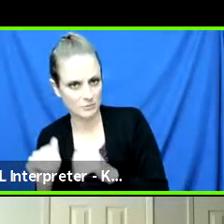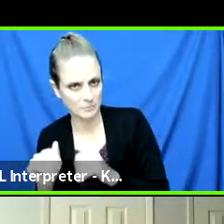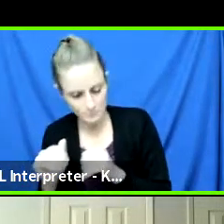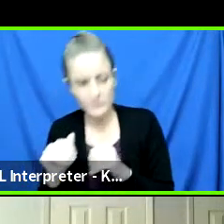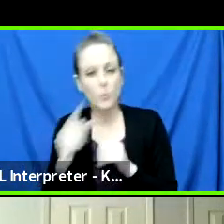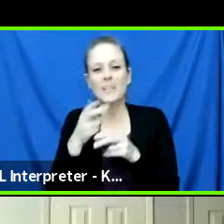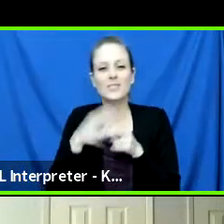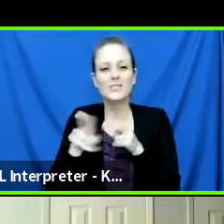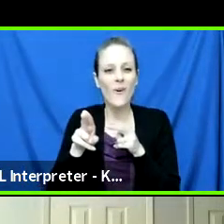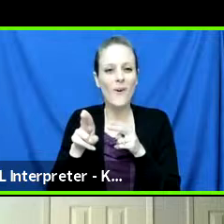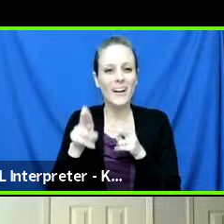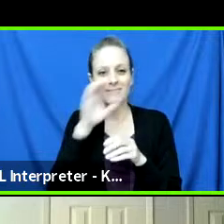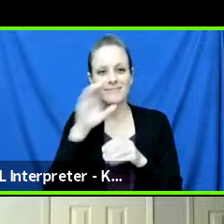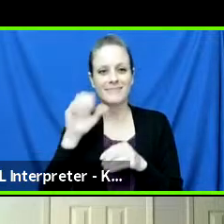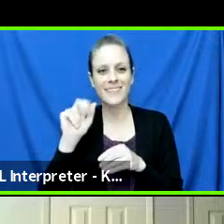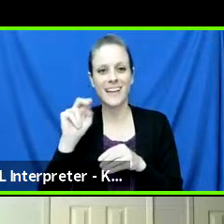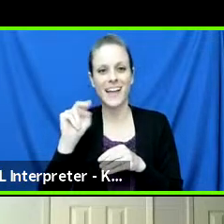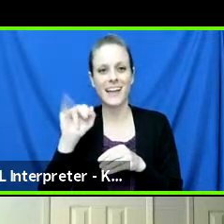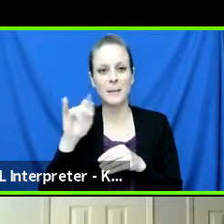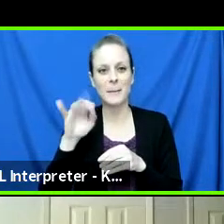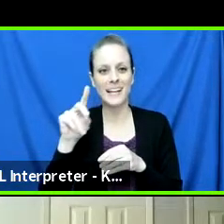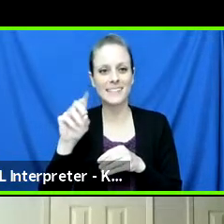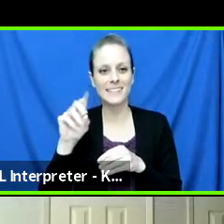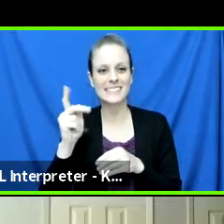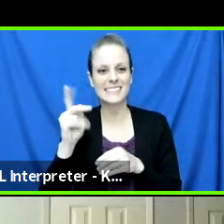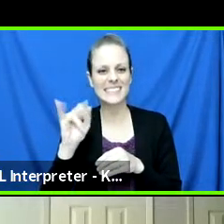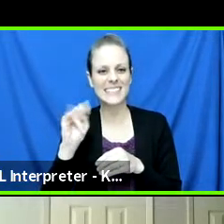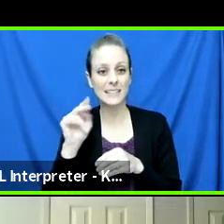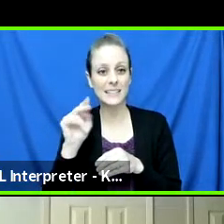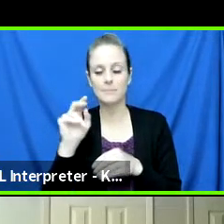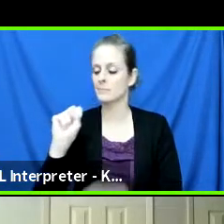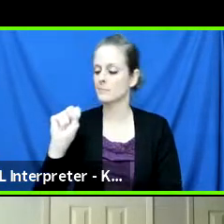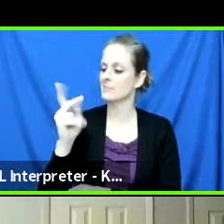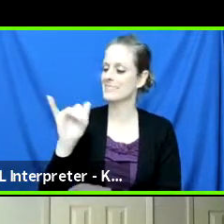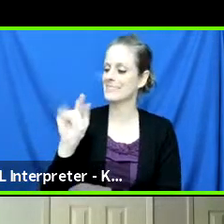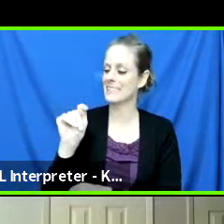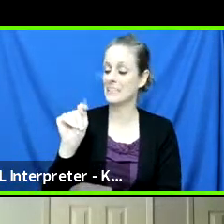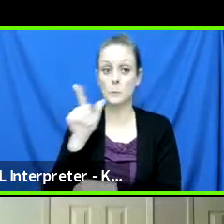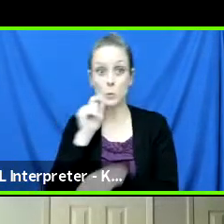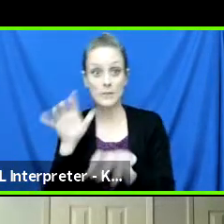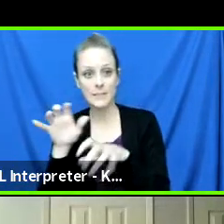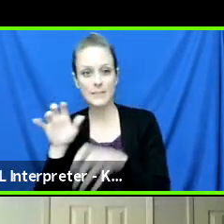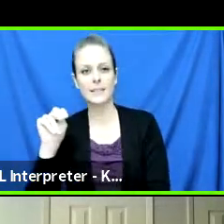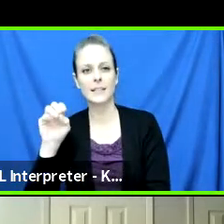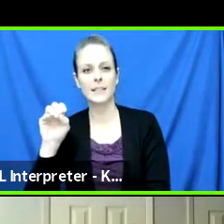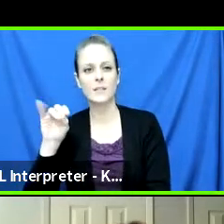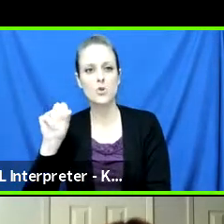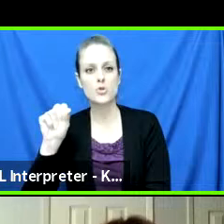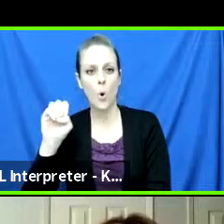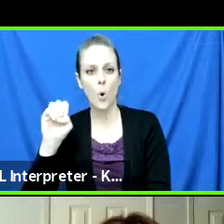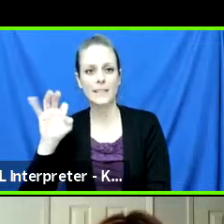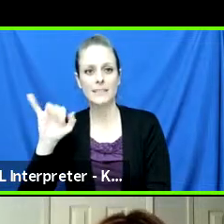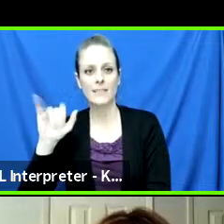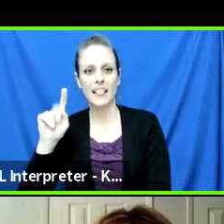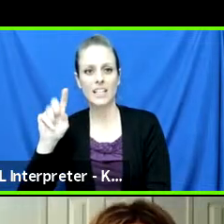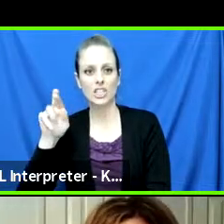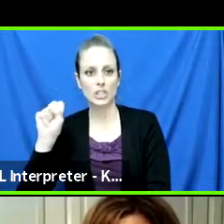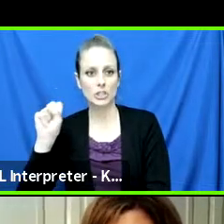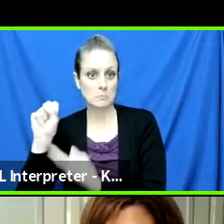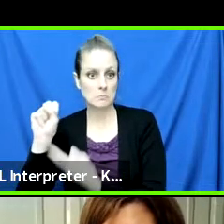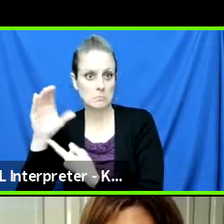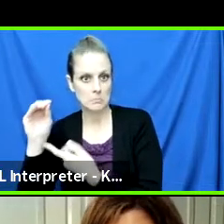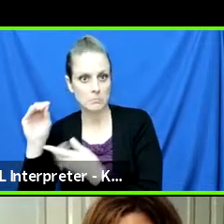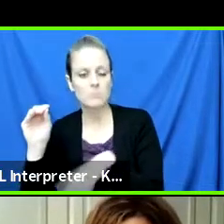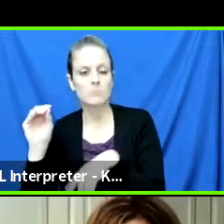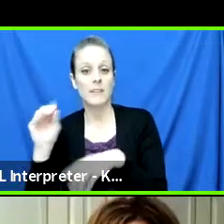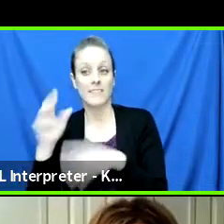be done by Noise Filters, and we're excited to send that over and then share it with you guys soon when it's done. The last update that I